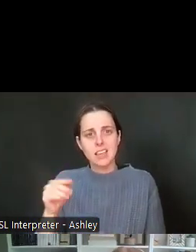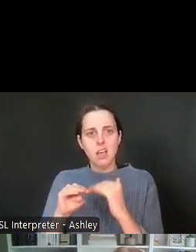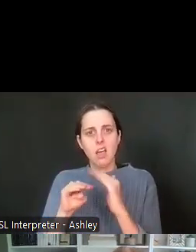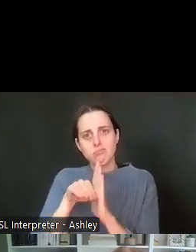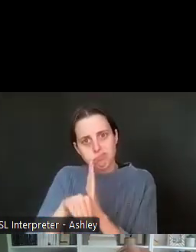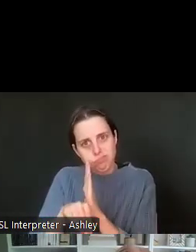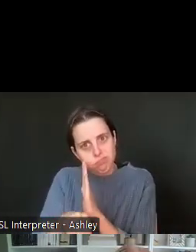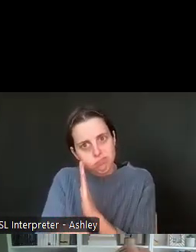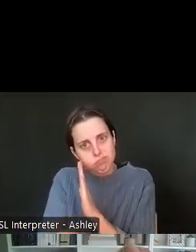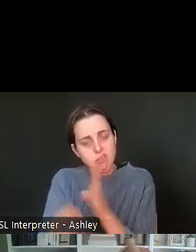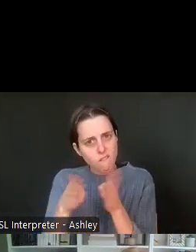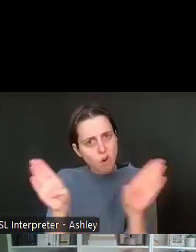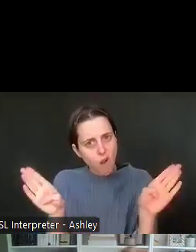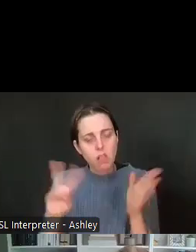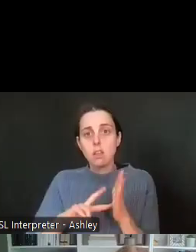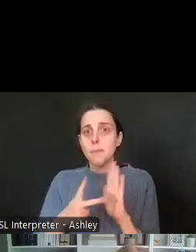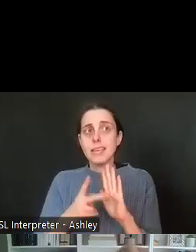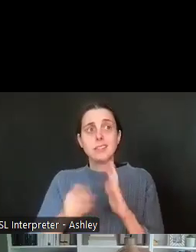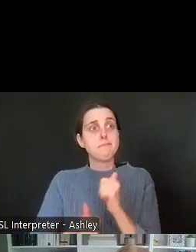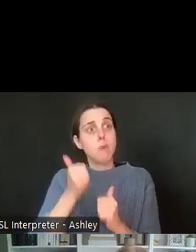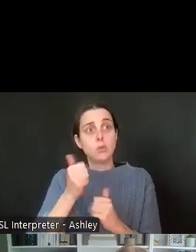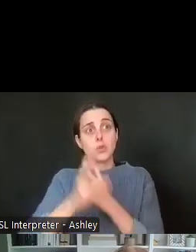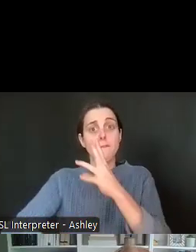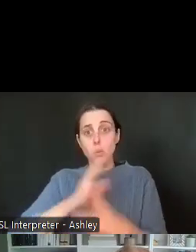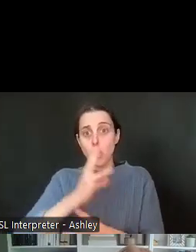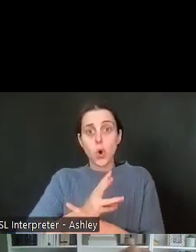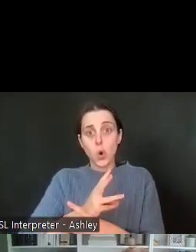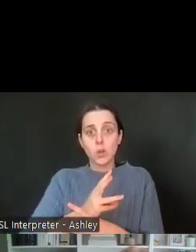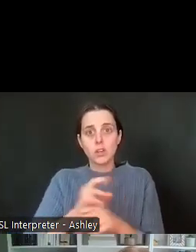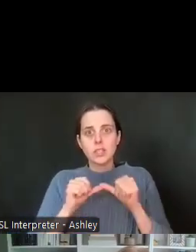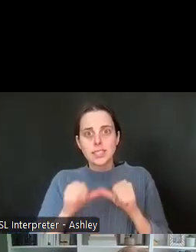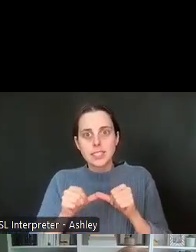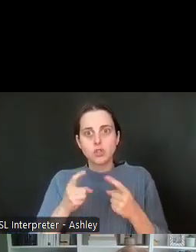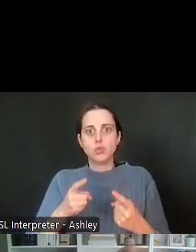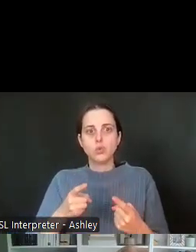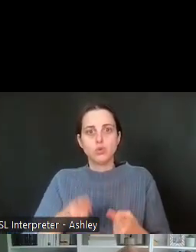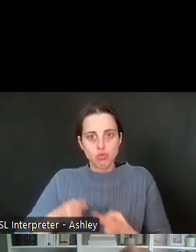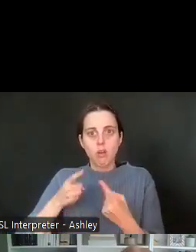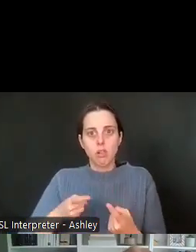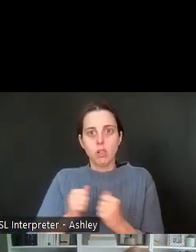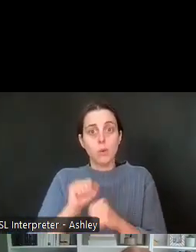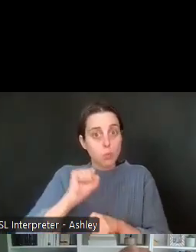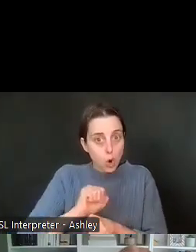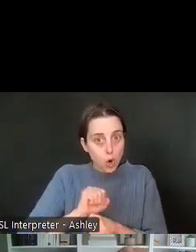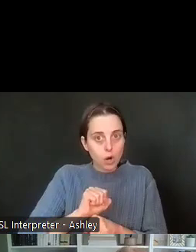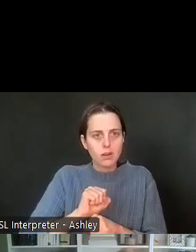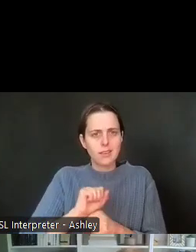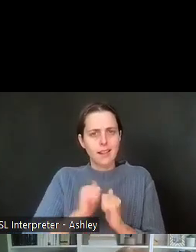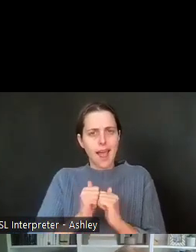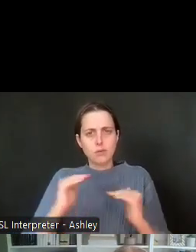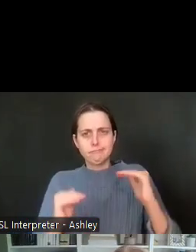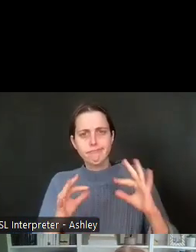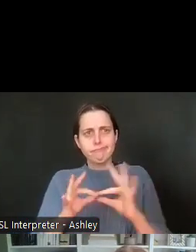of the world's employees continue to struggle at work and in life, and that those have